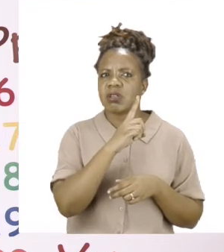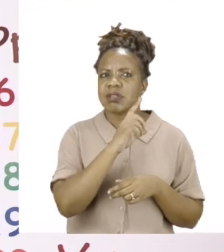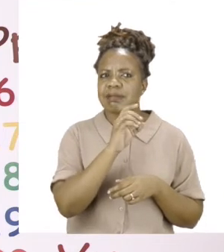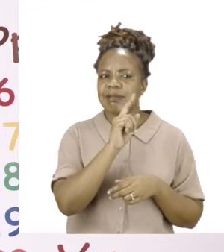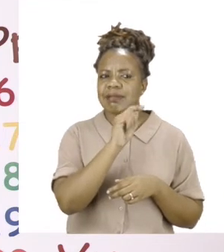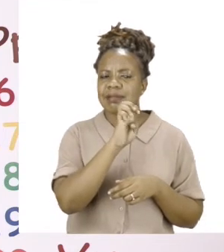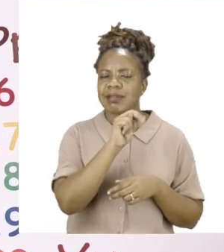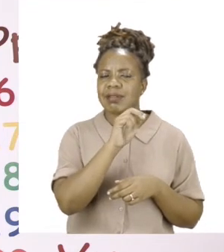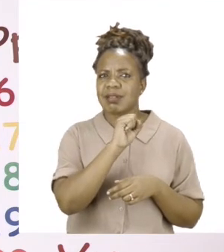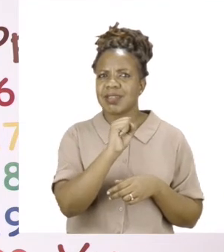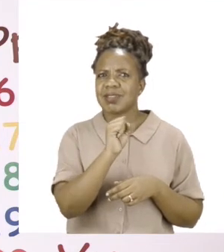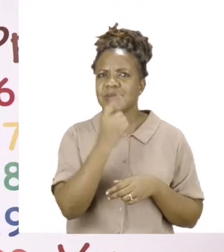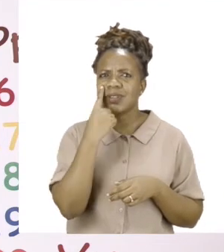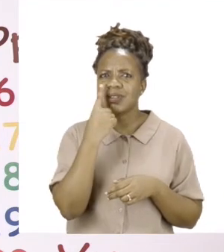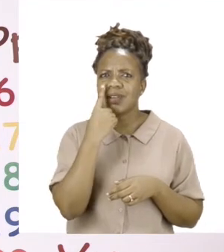No.